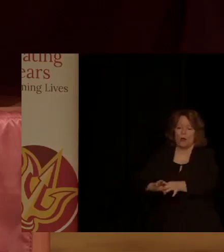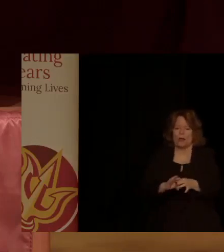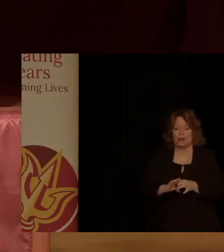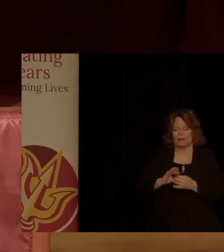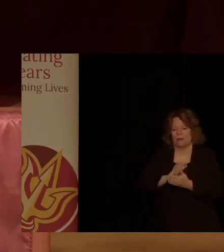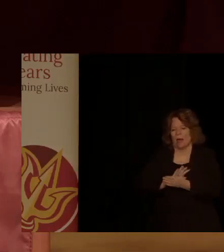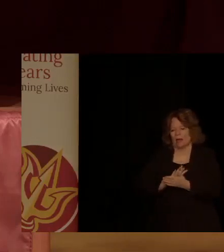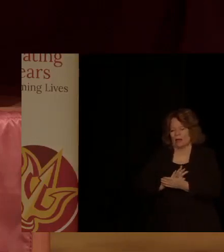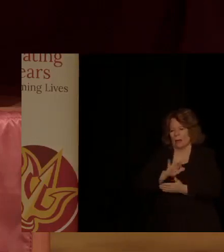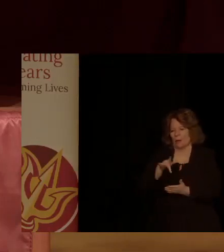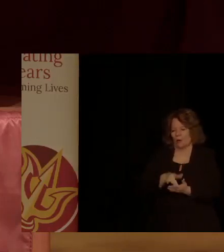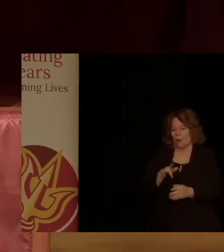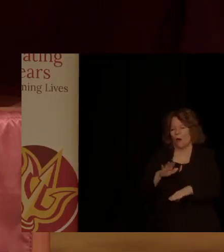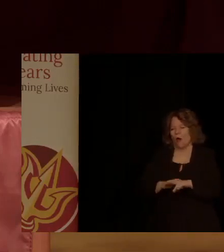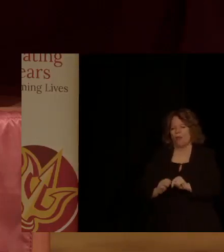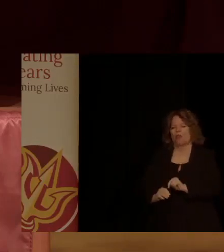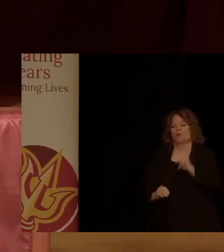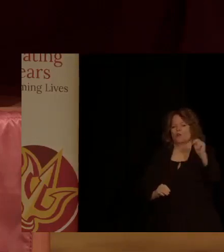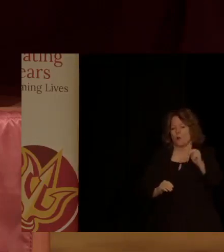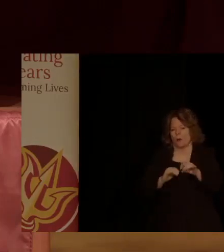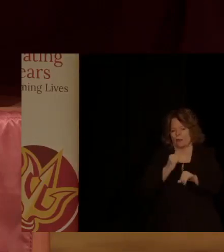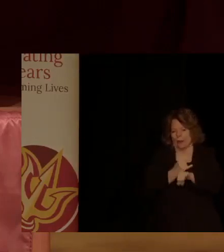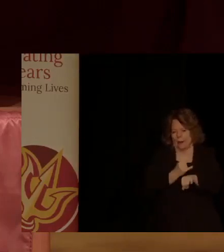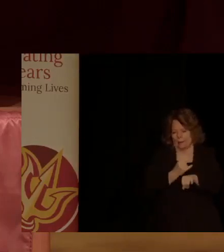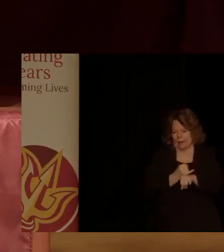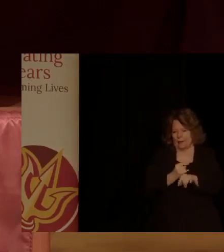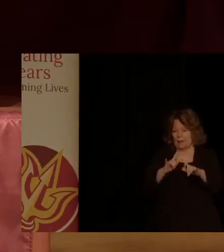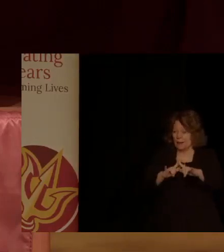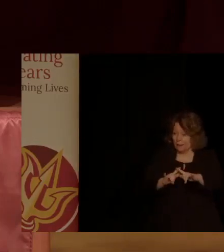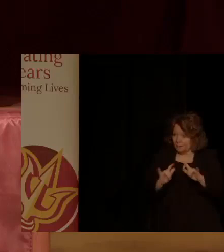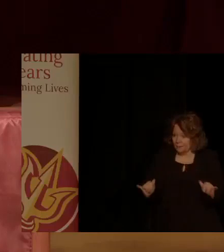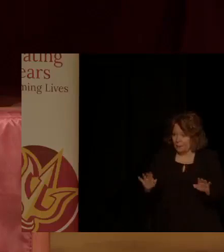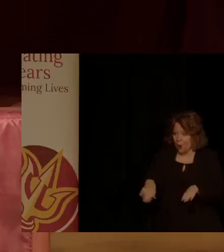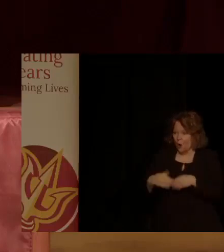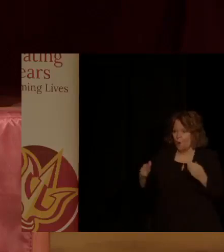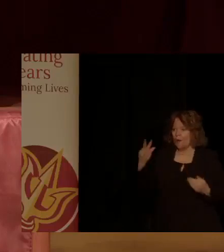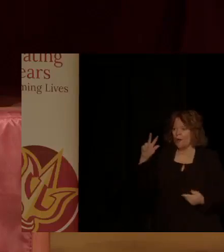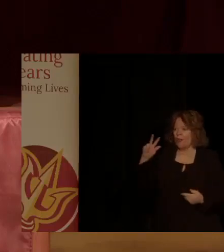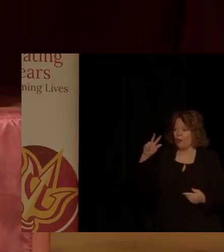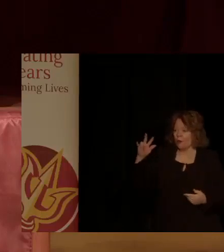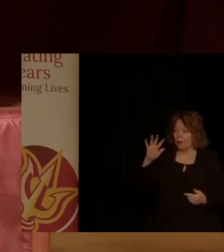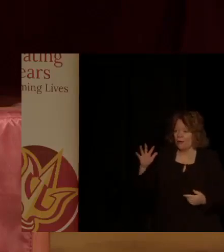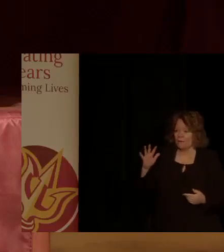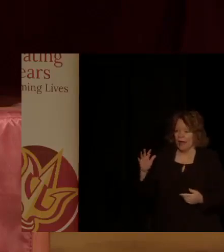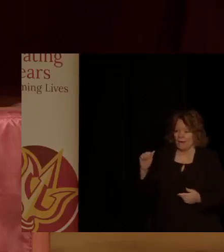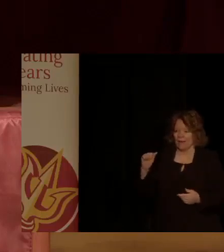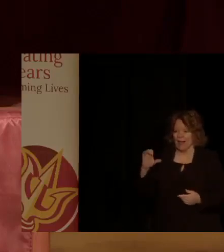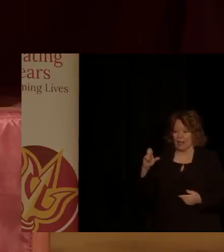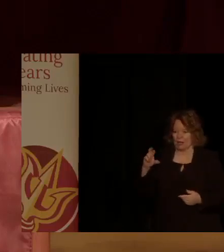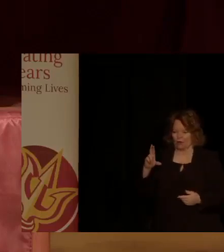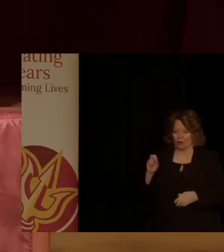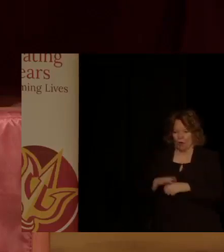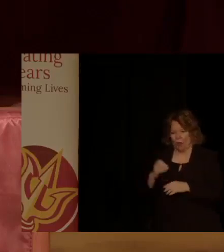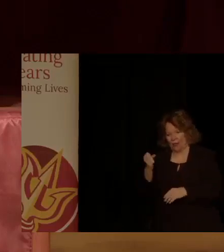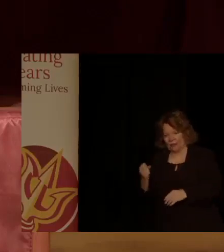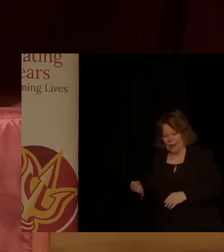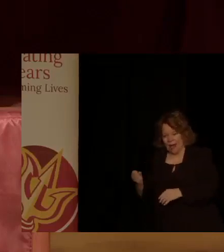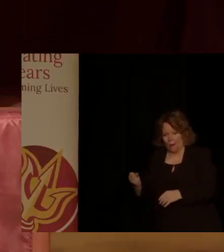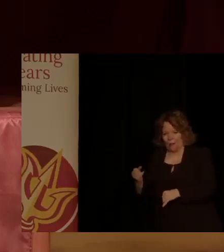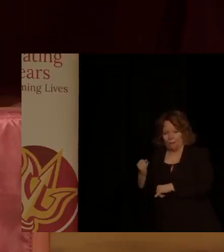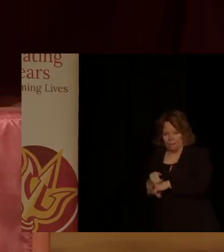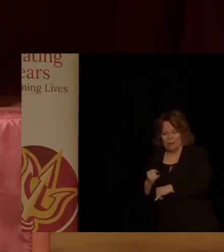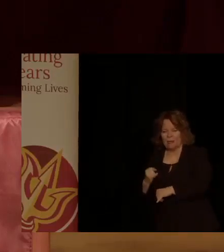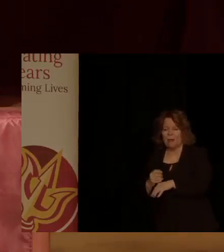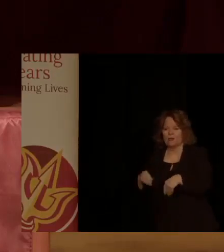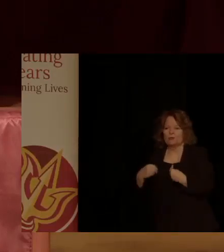our North Campus, while opening up 35 acres on our South Campus to create a North St. Louis